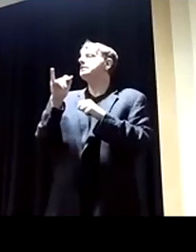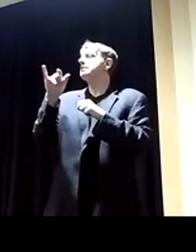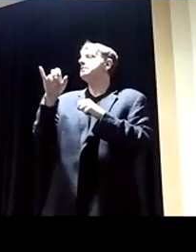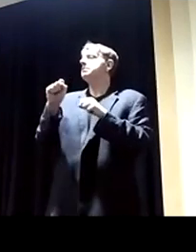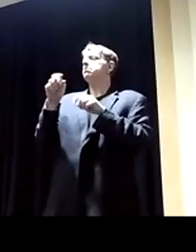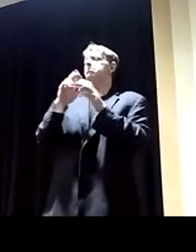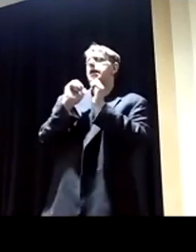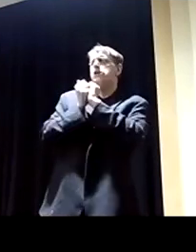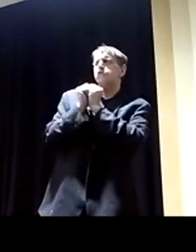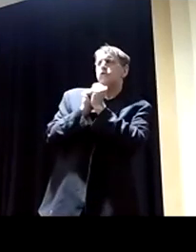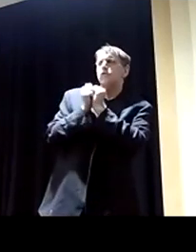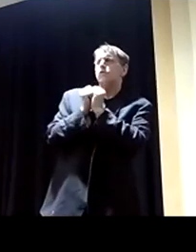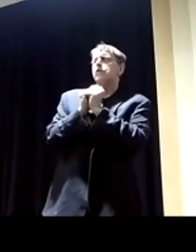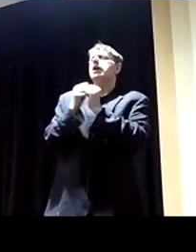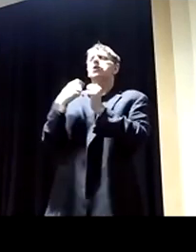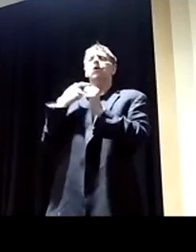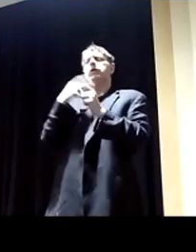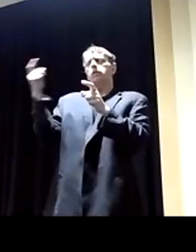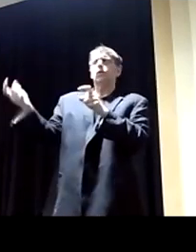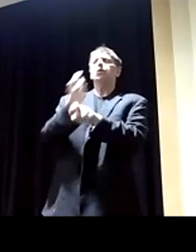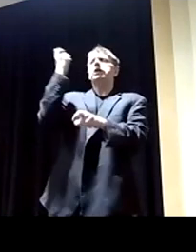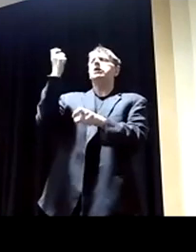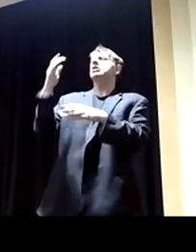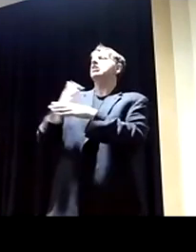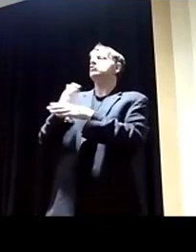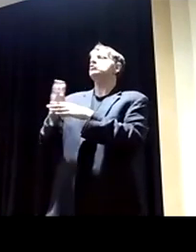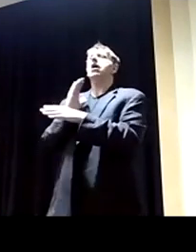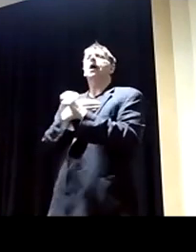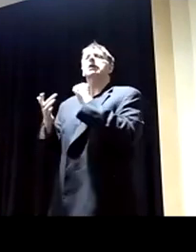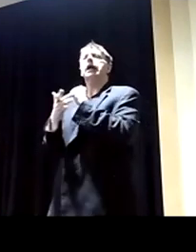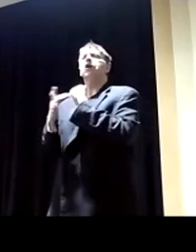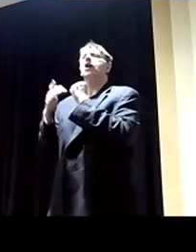going to share the technology with the rest of the world so that we can all meet our goals together. Mr. Gerhart.